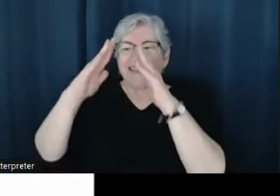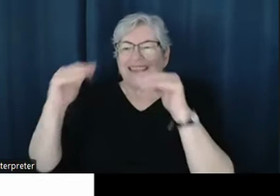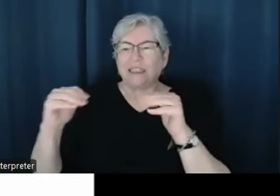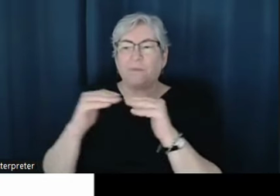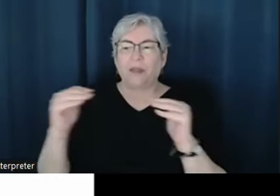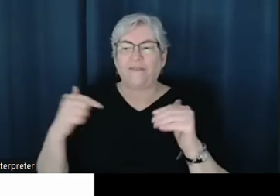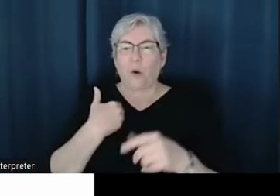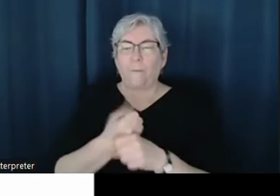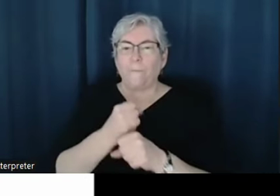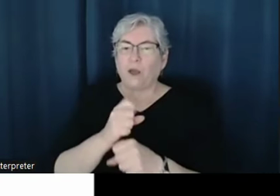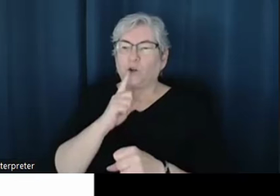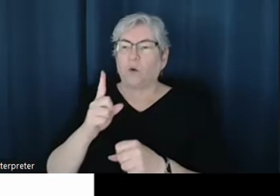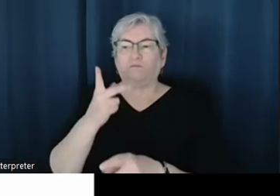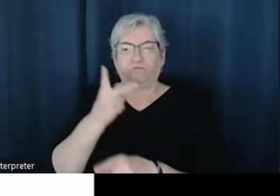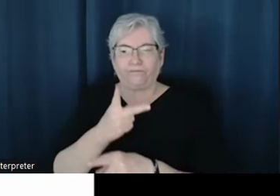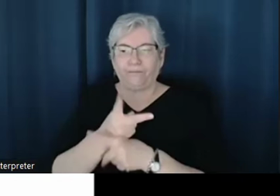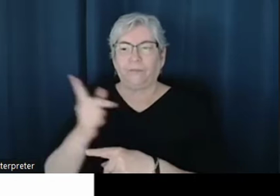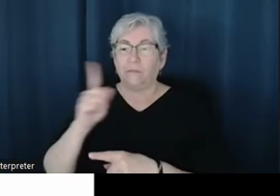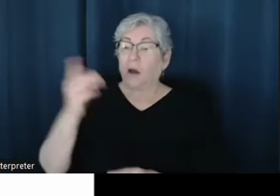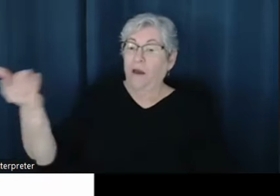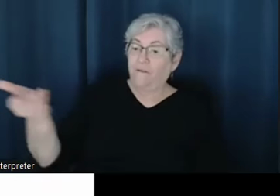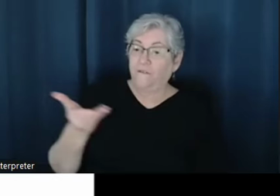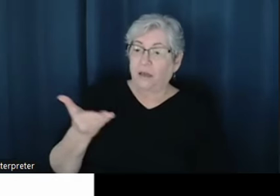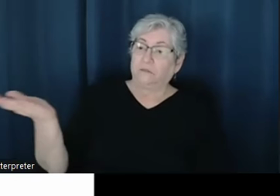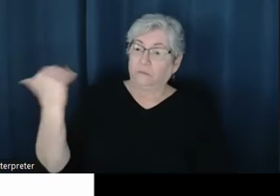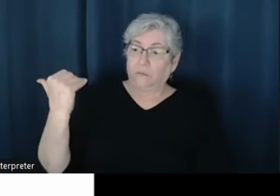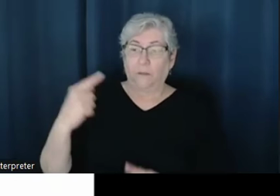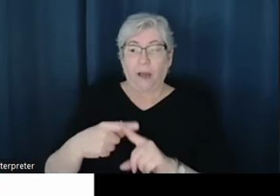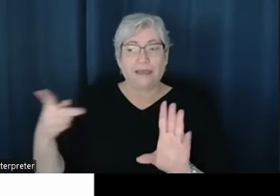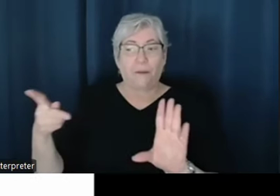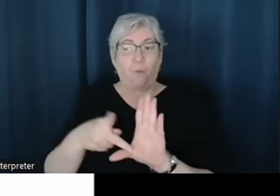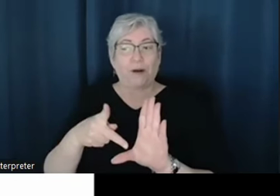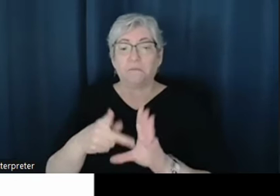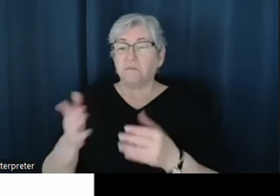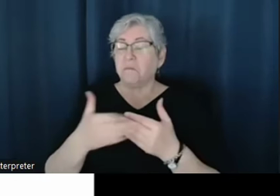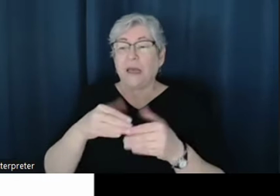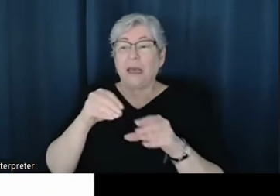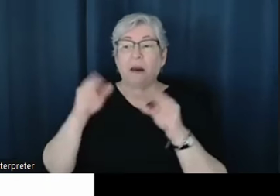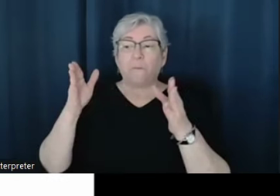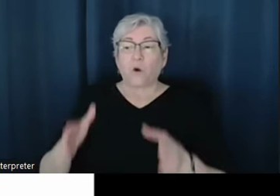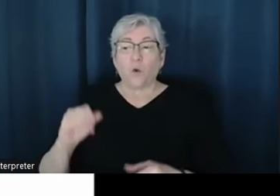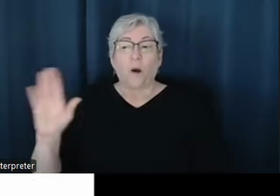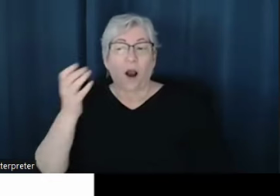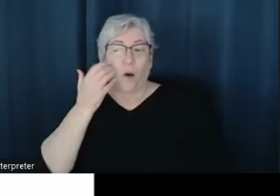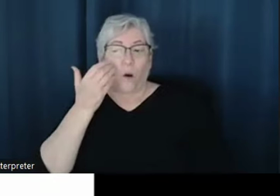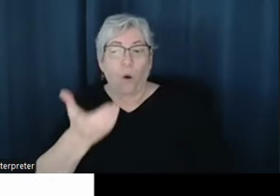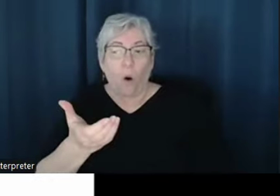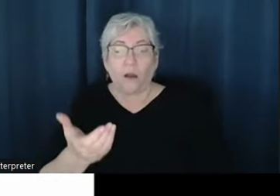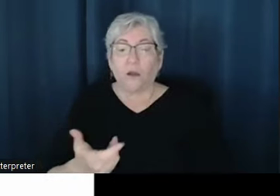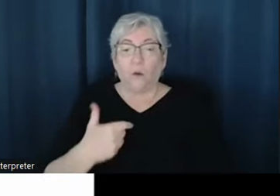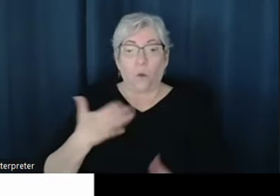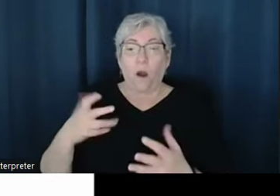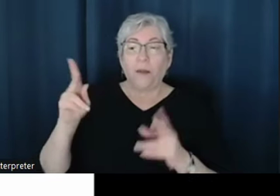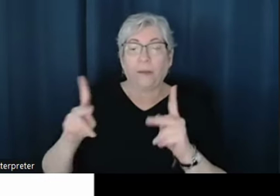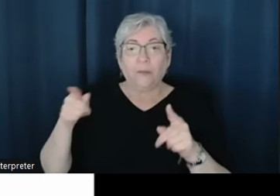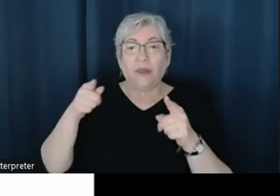sure is happening, that they're being invited and they're participating, whether they're in person or by phone. We want the people at